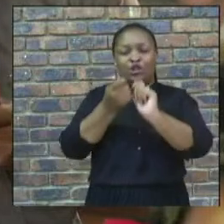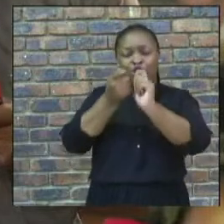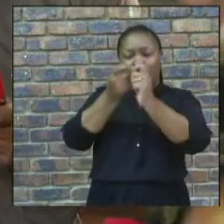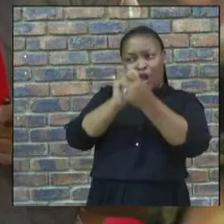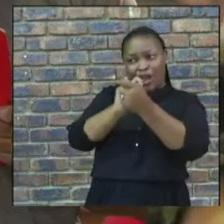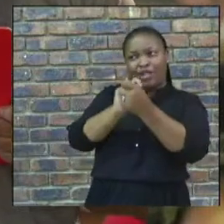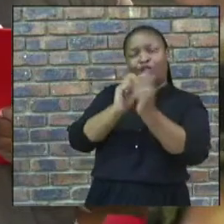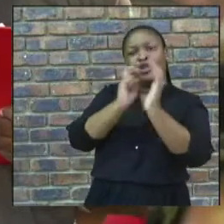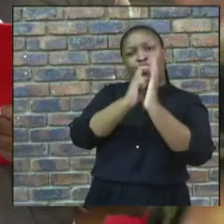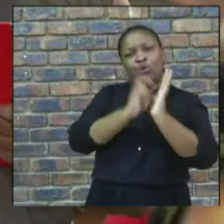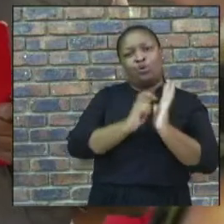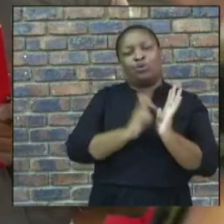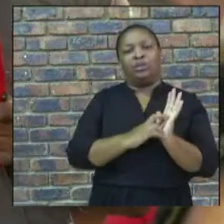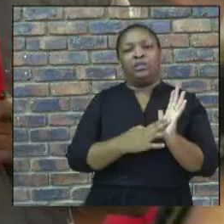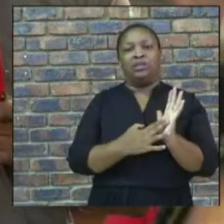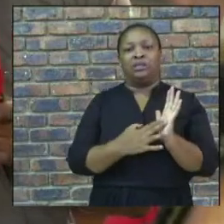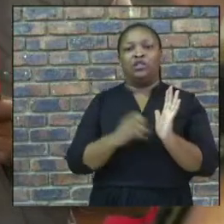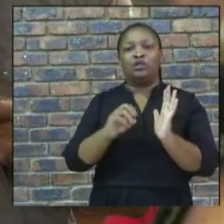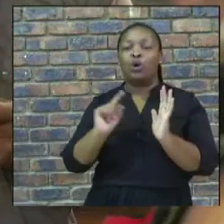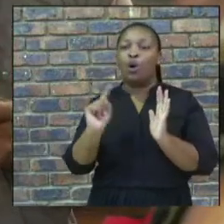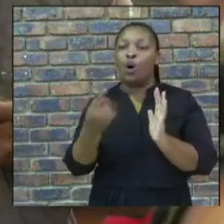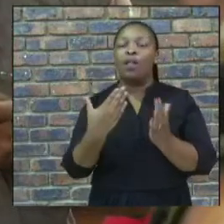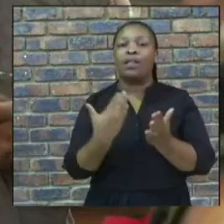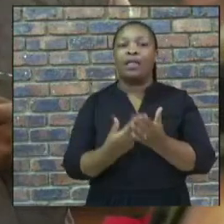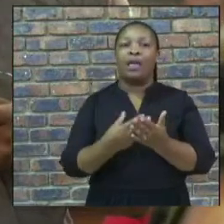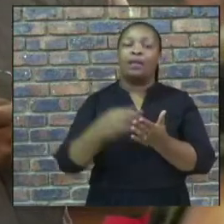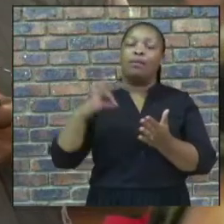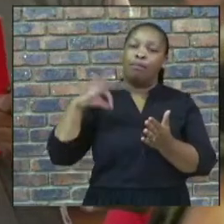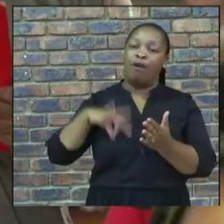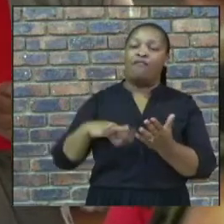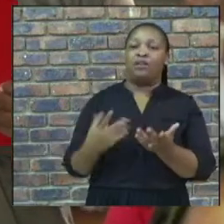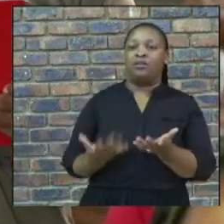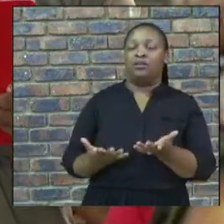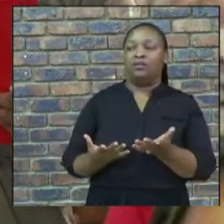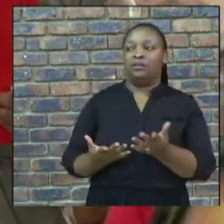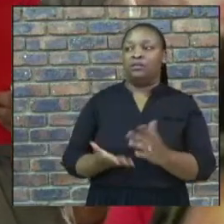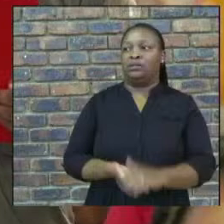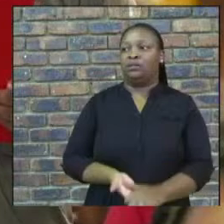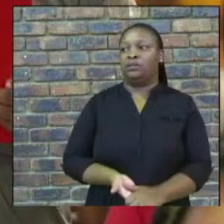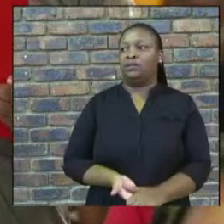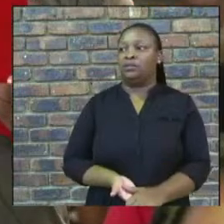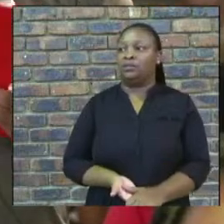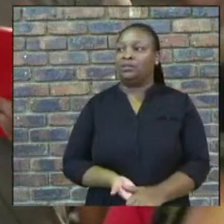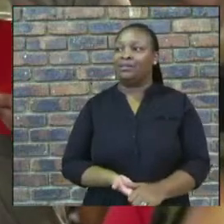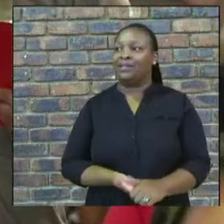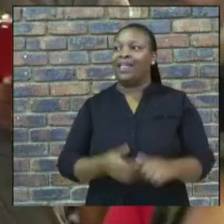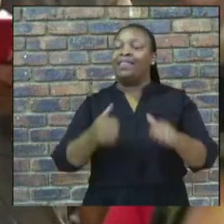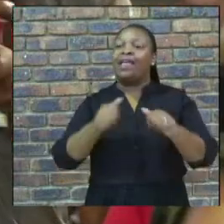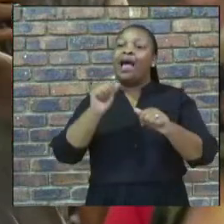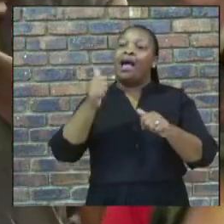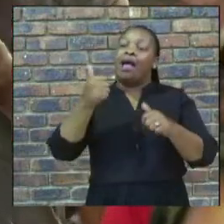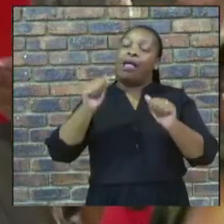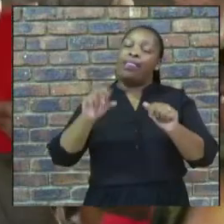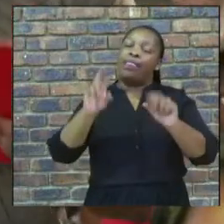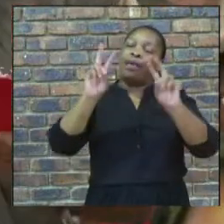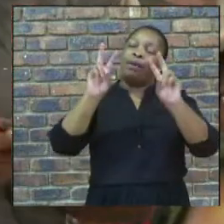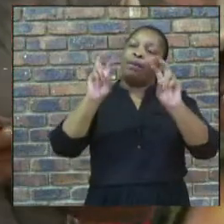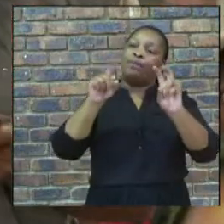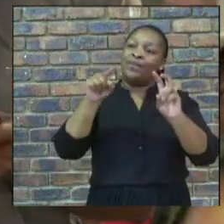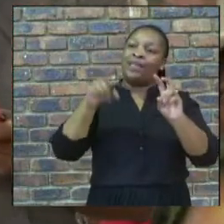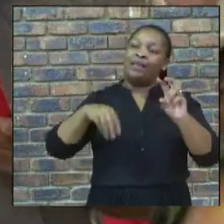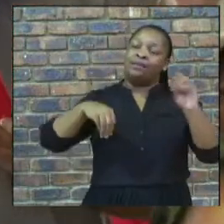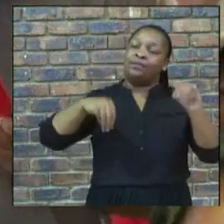accommodate people who's got vision and mission in terms of ensuring that they run a business? The other point which I want to raise,